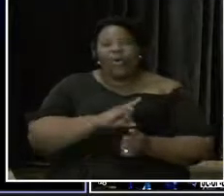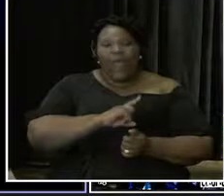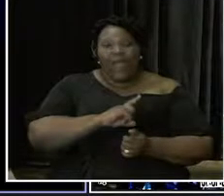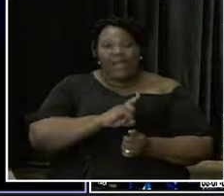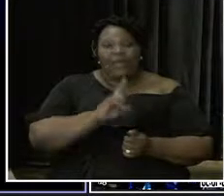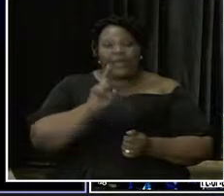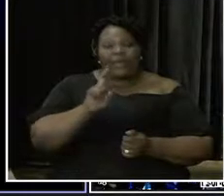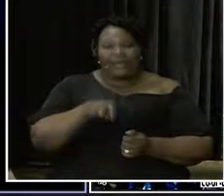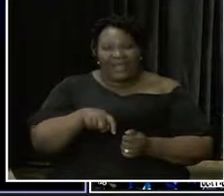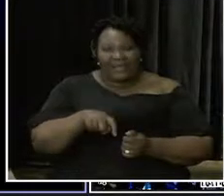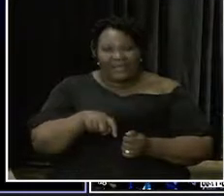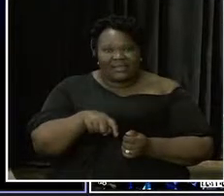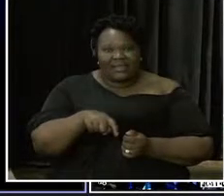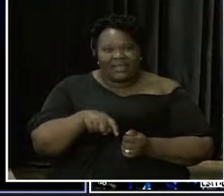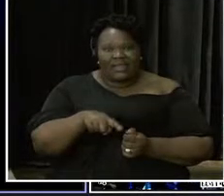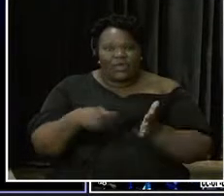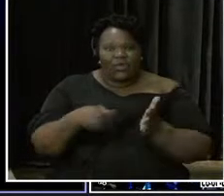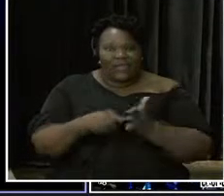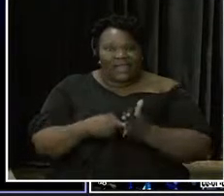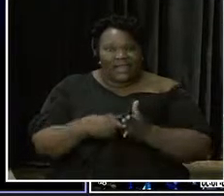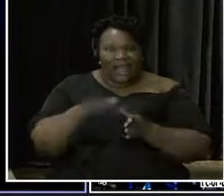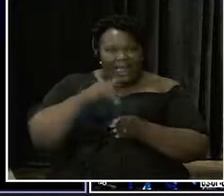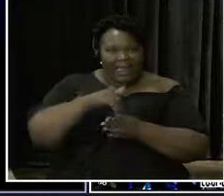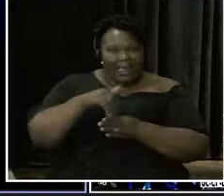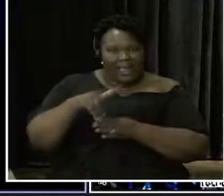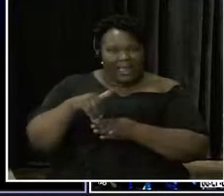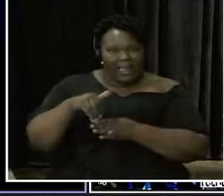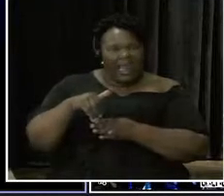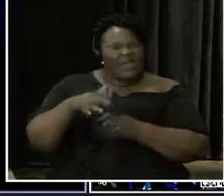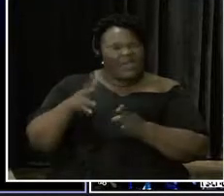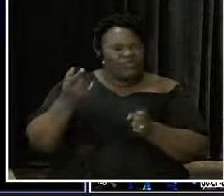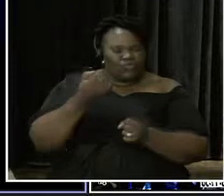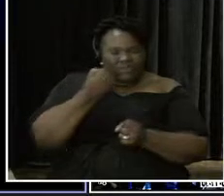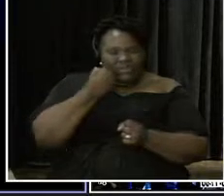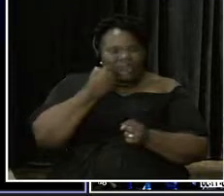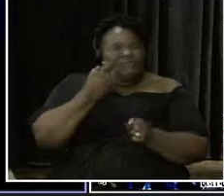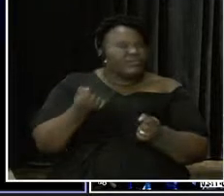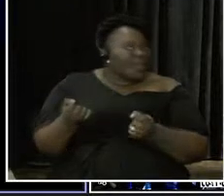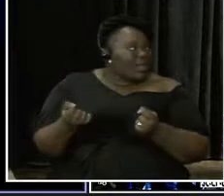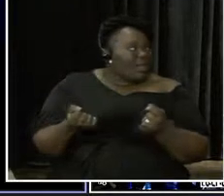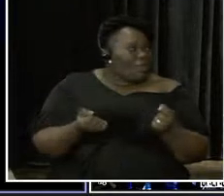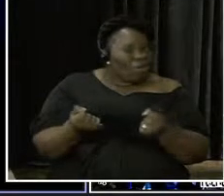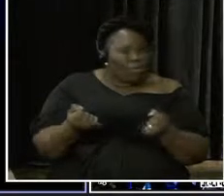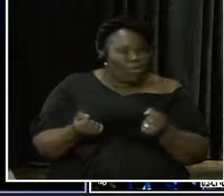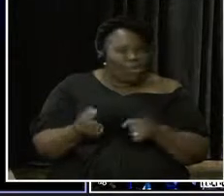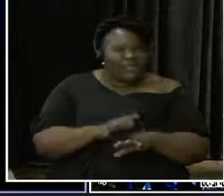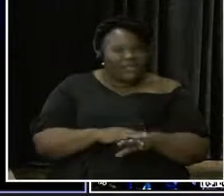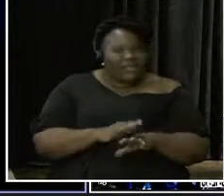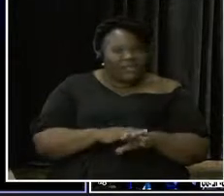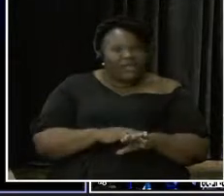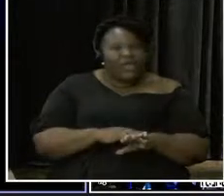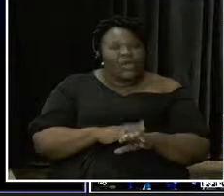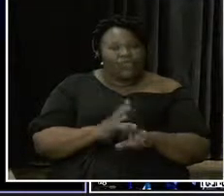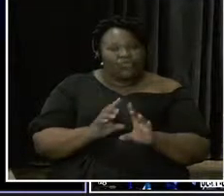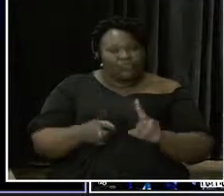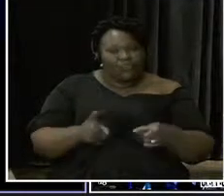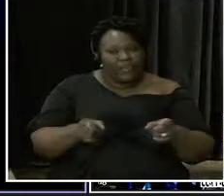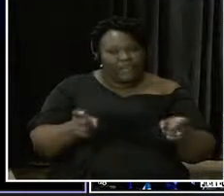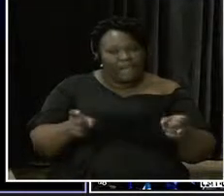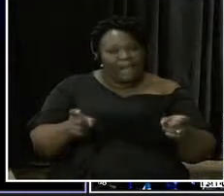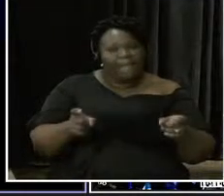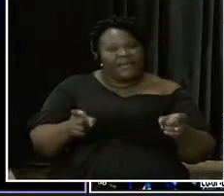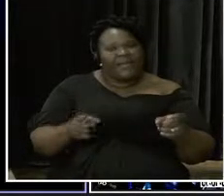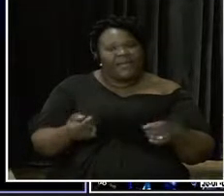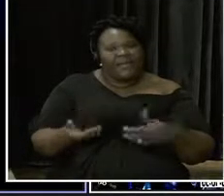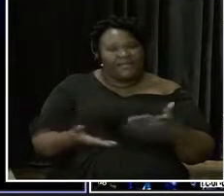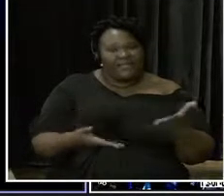procure some plans to ensure that we expedite service delivery to our committee. So